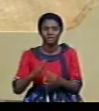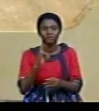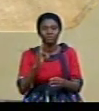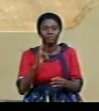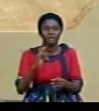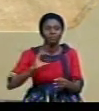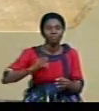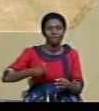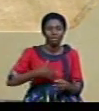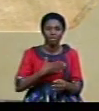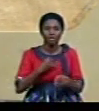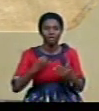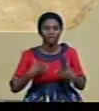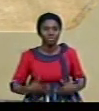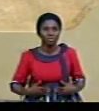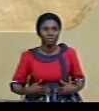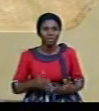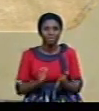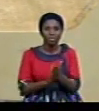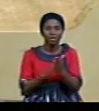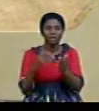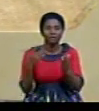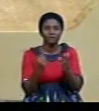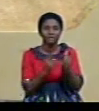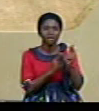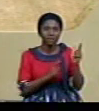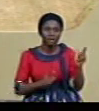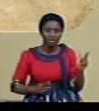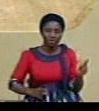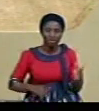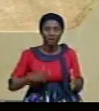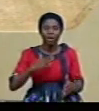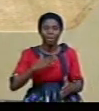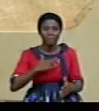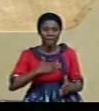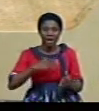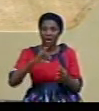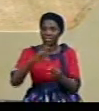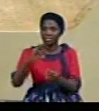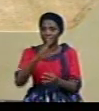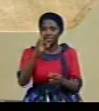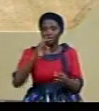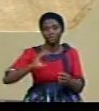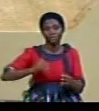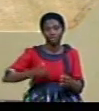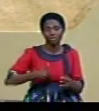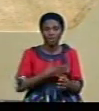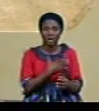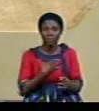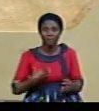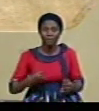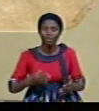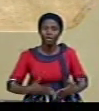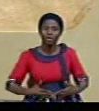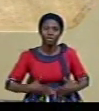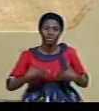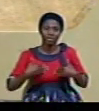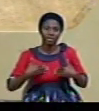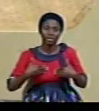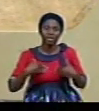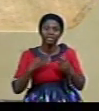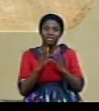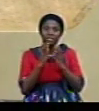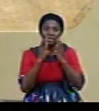spirit soul and body praise the Lord my spirits fall and